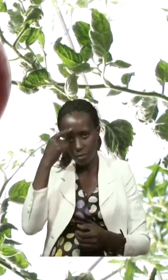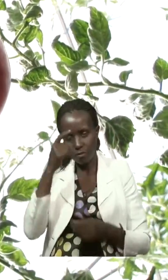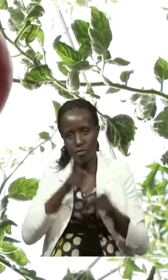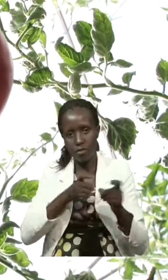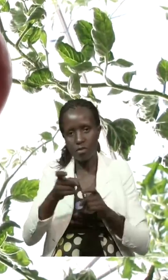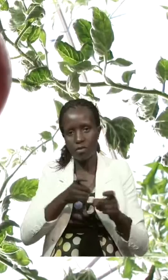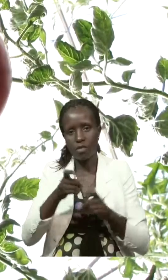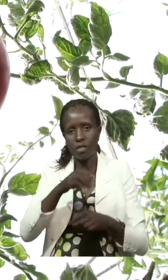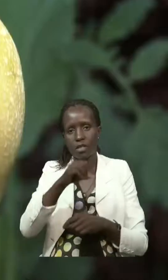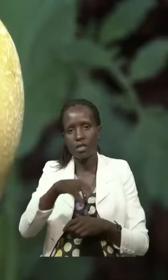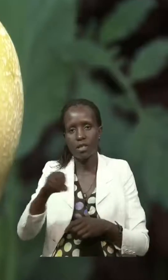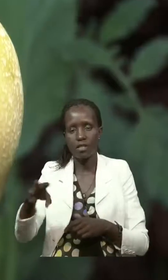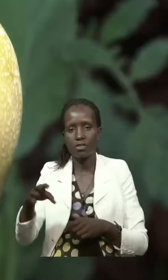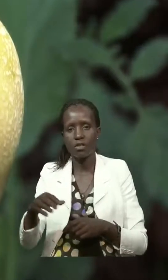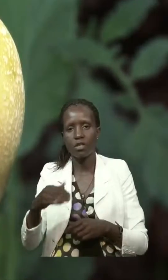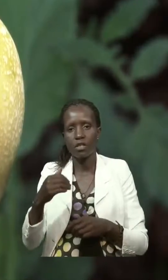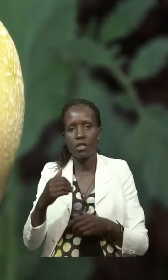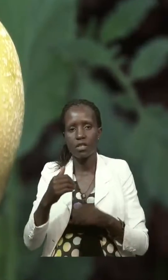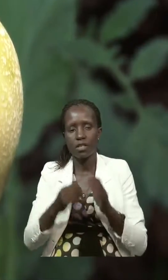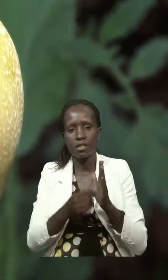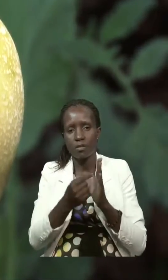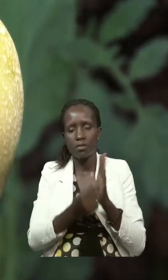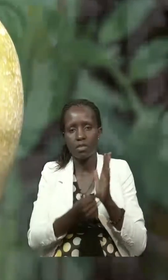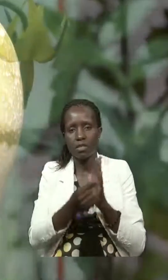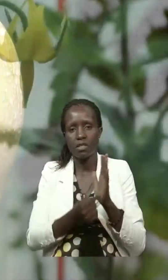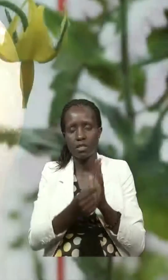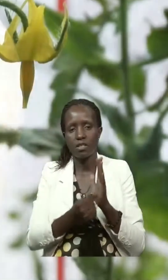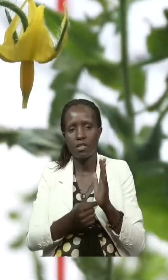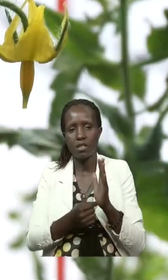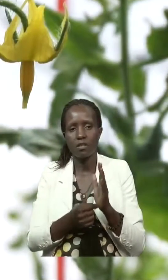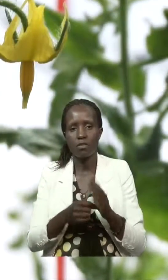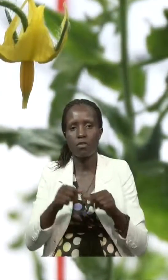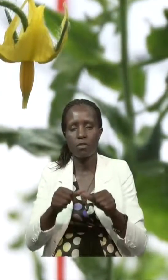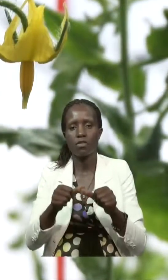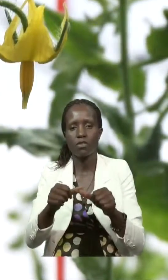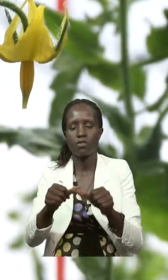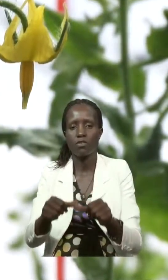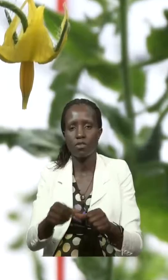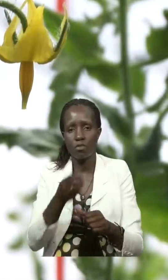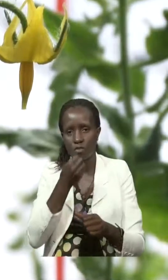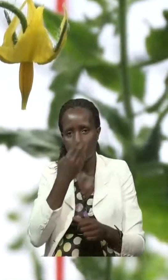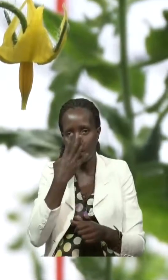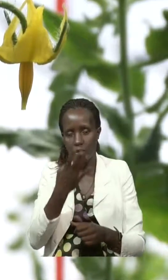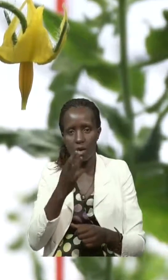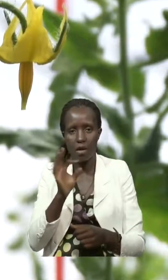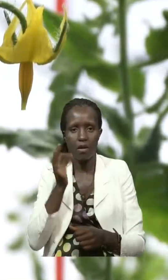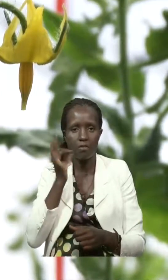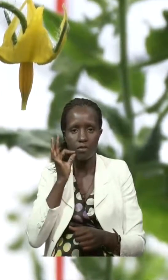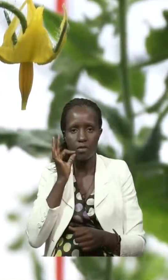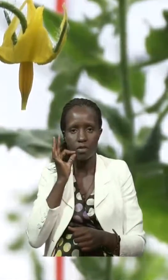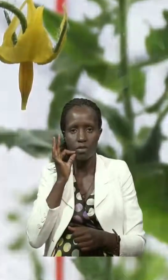Due to controlled irrigation temperatures, the plant sports a continuous output of flowers and fruits,